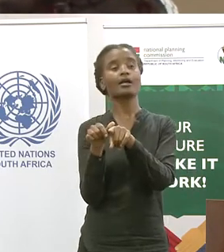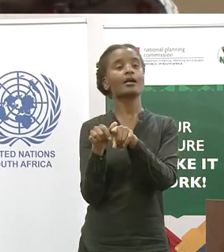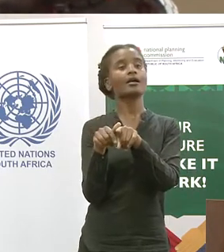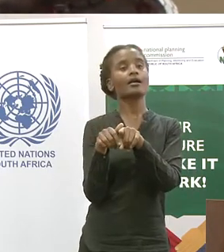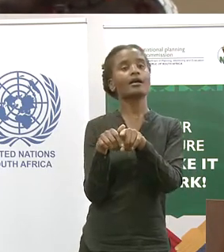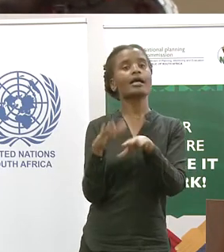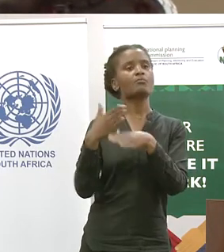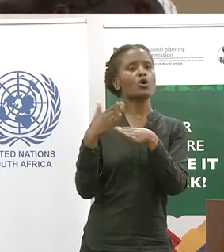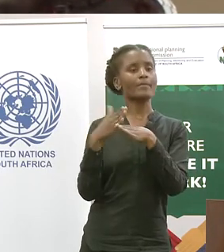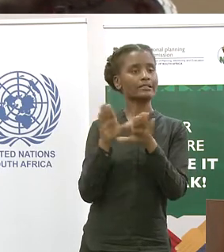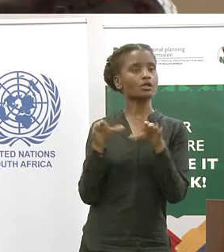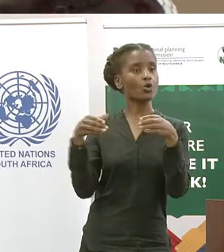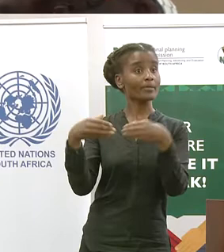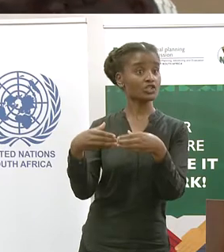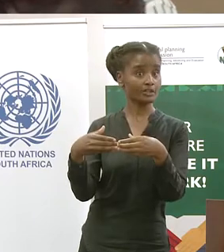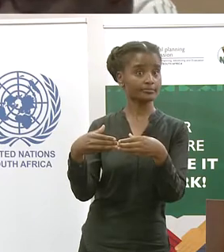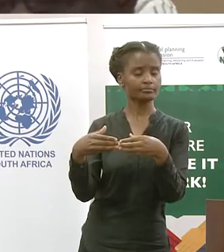they hardly talk about